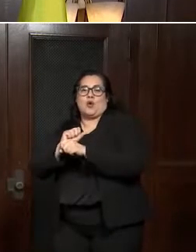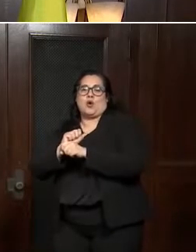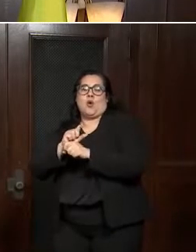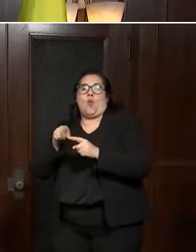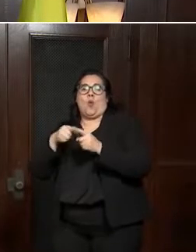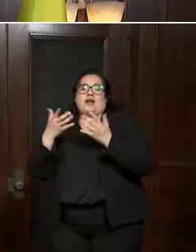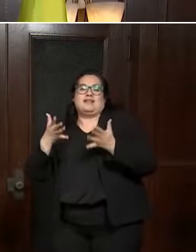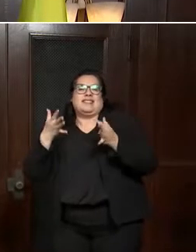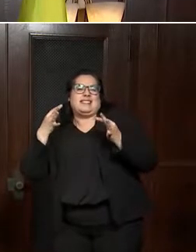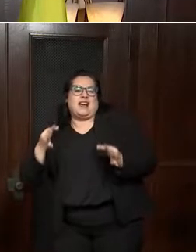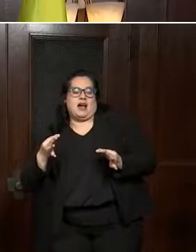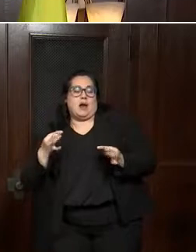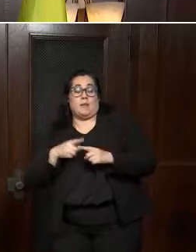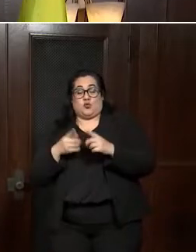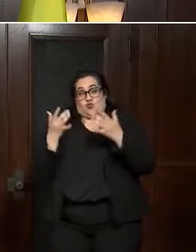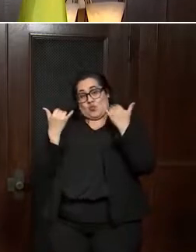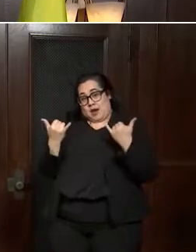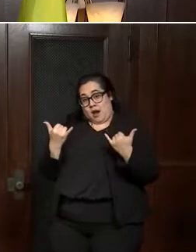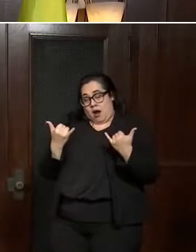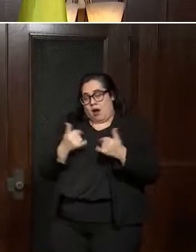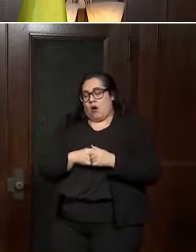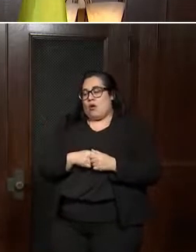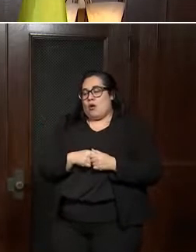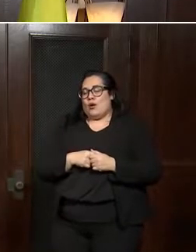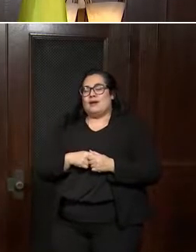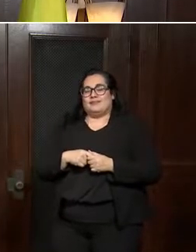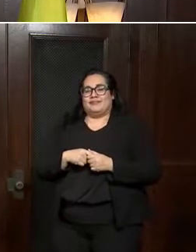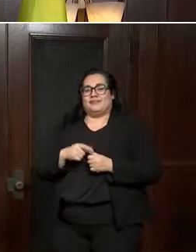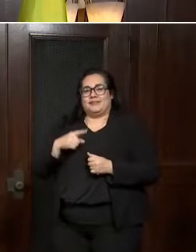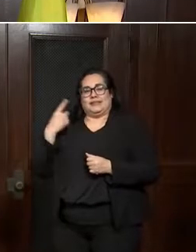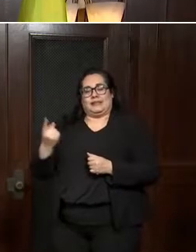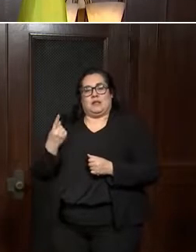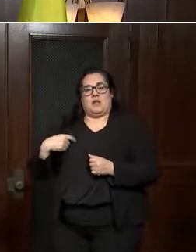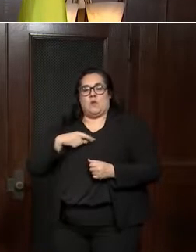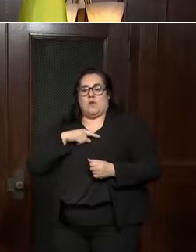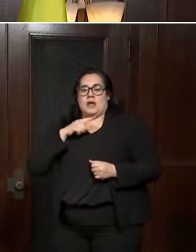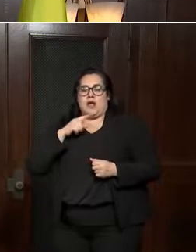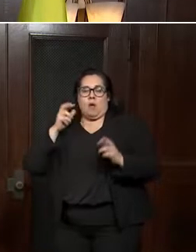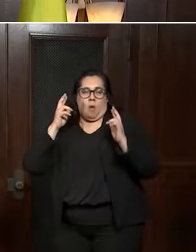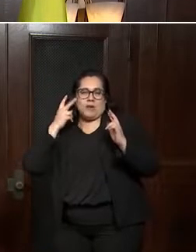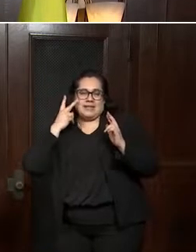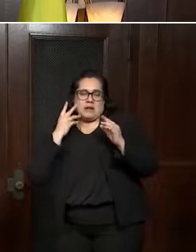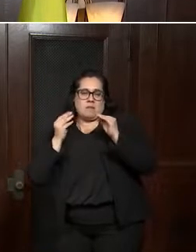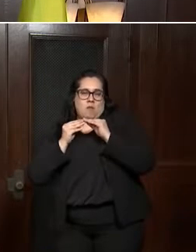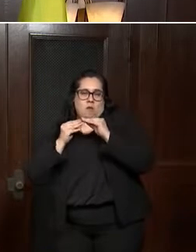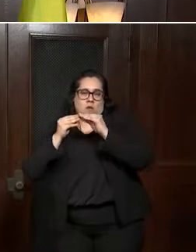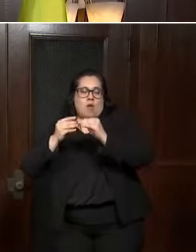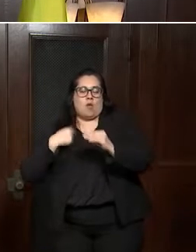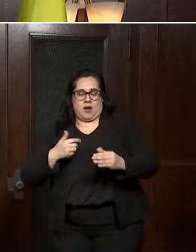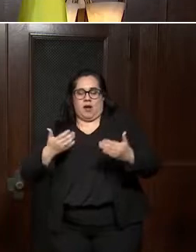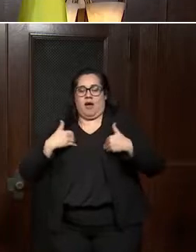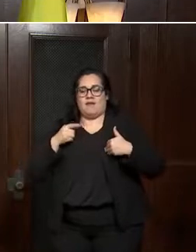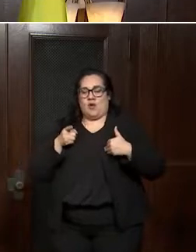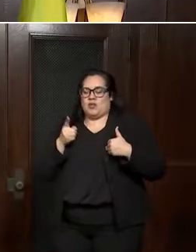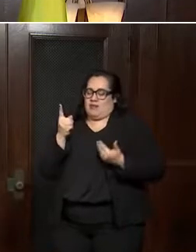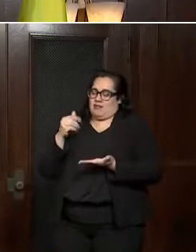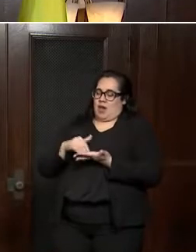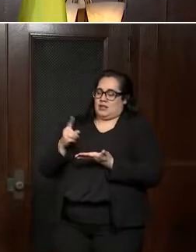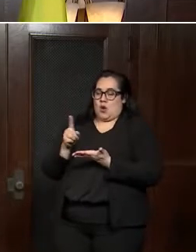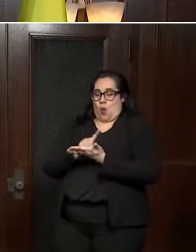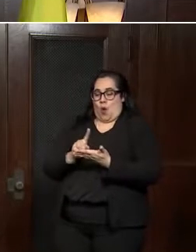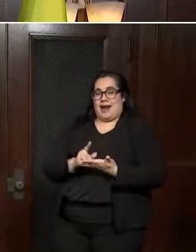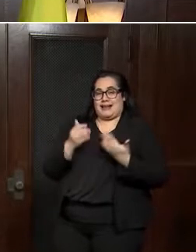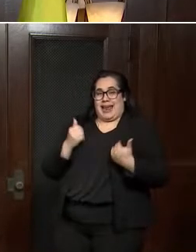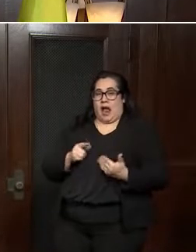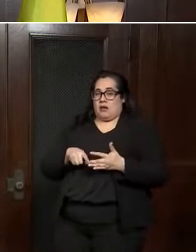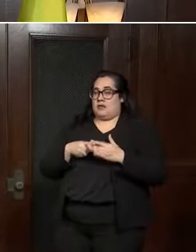moves. So right now, it is something in which we hope to see more. We've got those 1,000 a week now